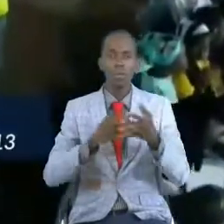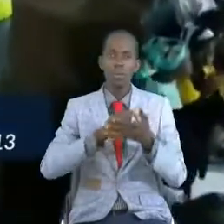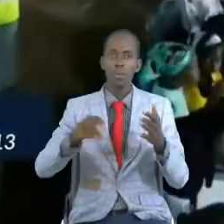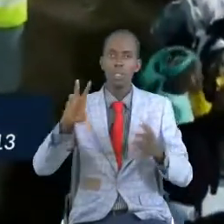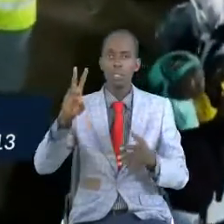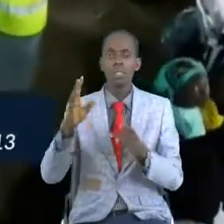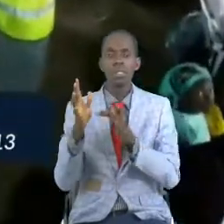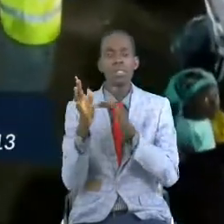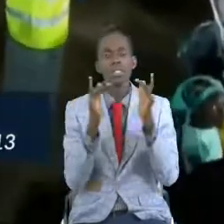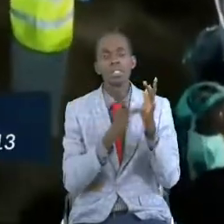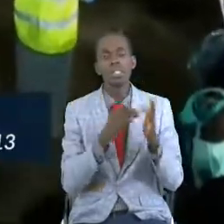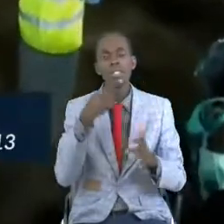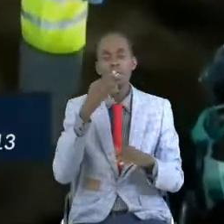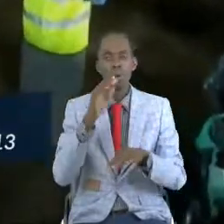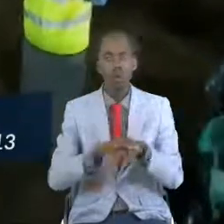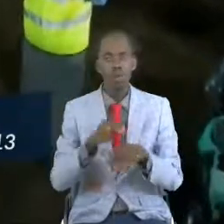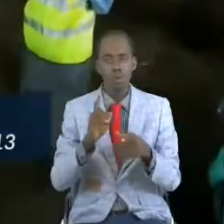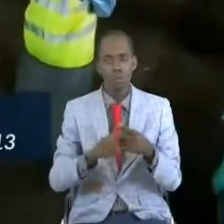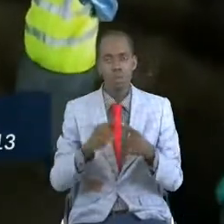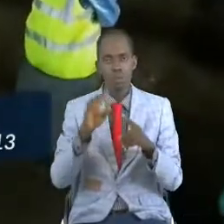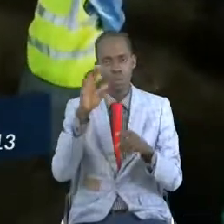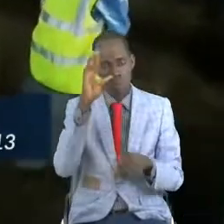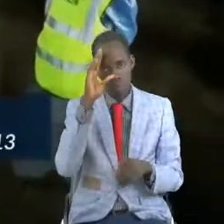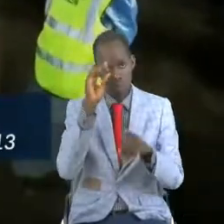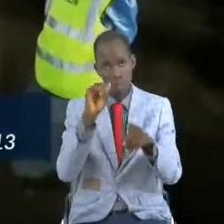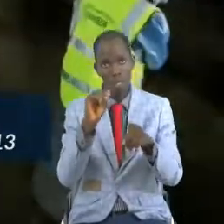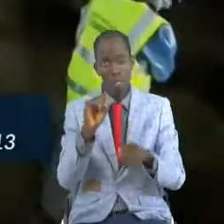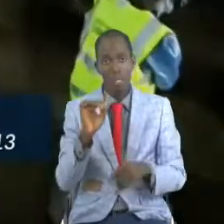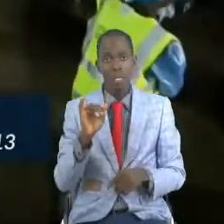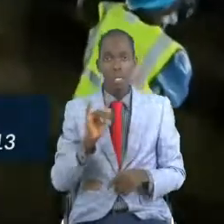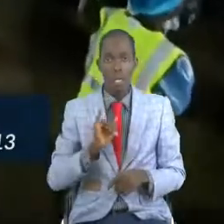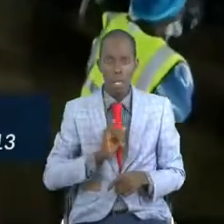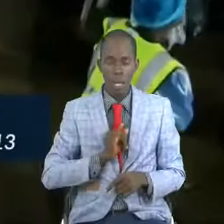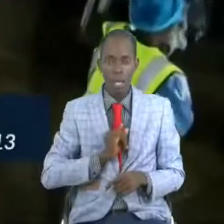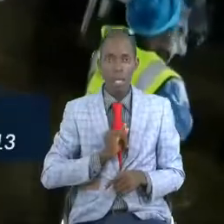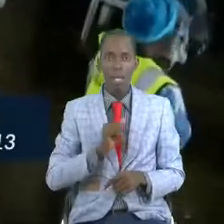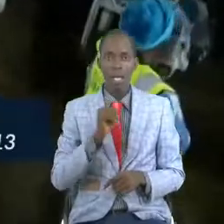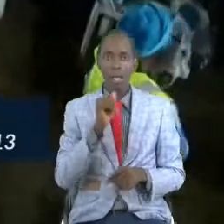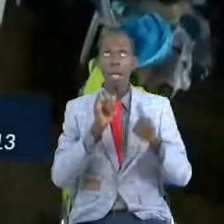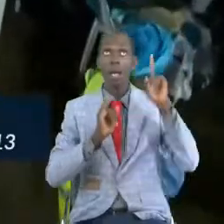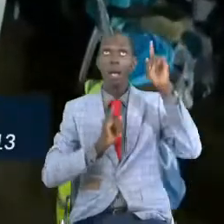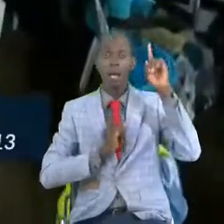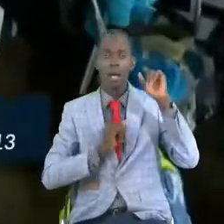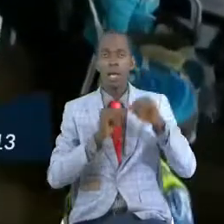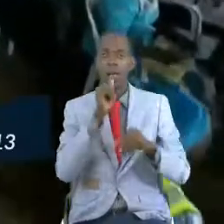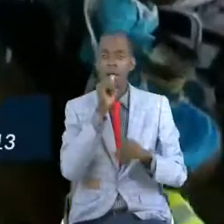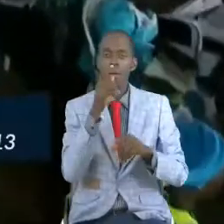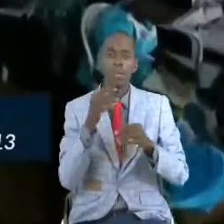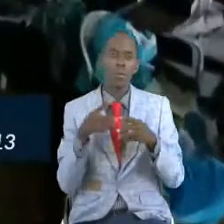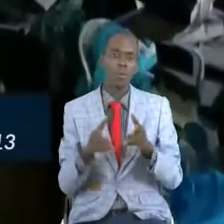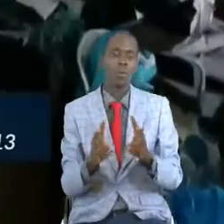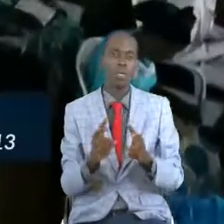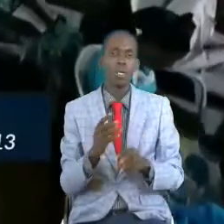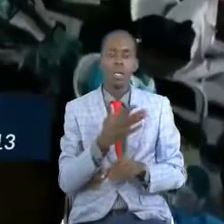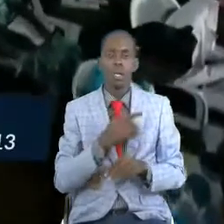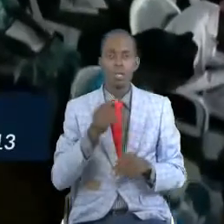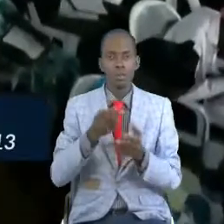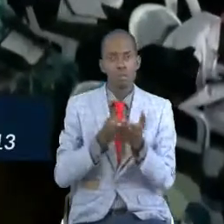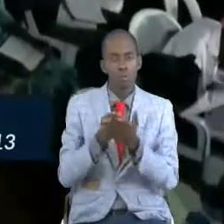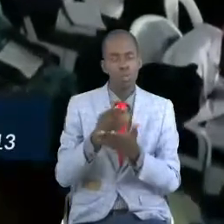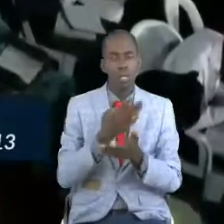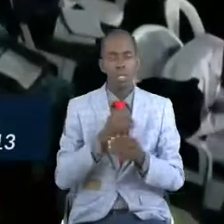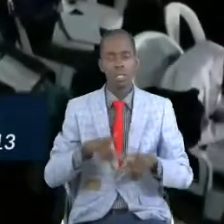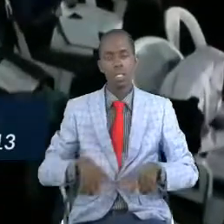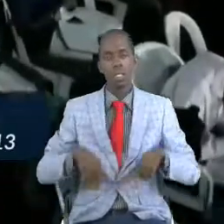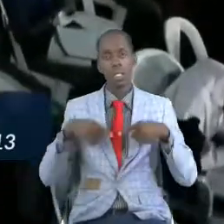says unto him i am the way and the truth and the life no